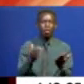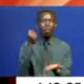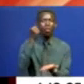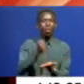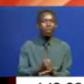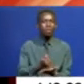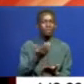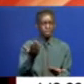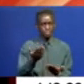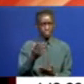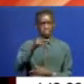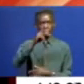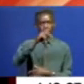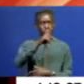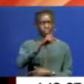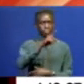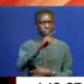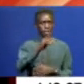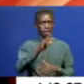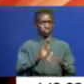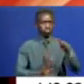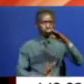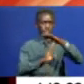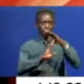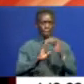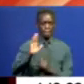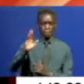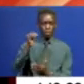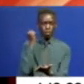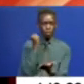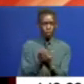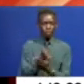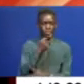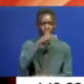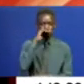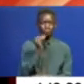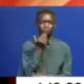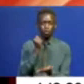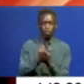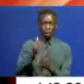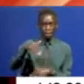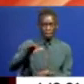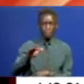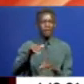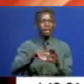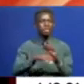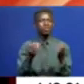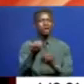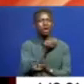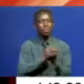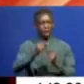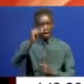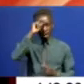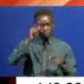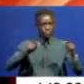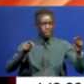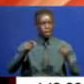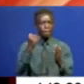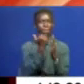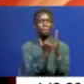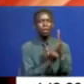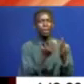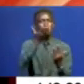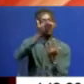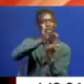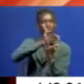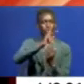Secretary, Oleria Rono, at the official opening of the second phase of the economic governance program between Kenya and South Africa